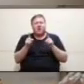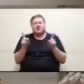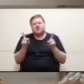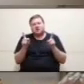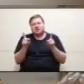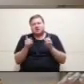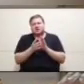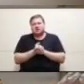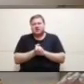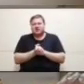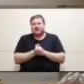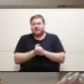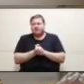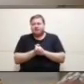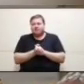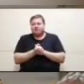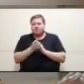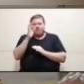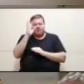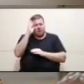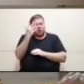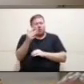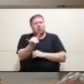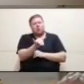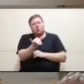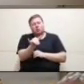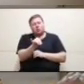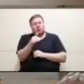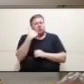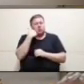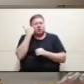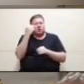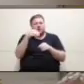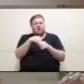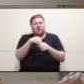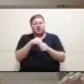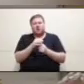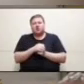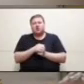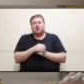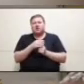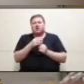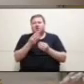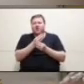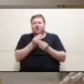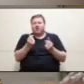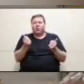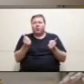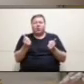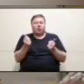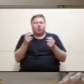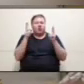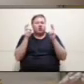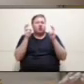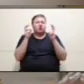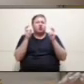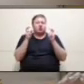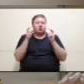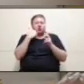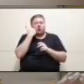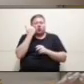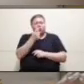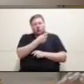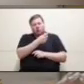I don't know which ones of those would want to come in. I do have a few issues which I would love you